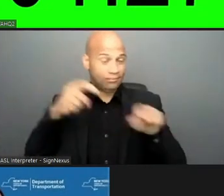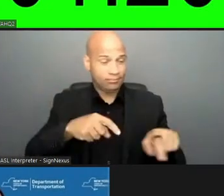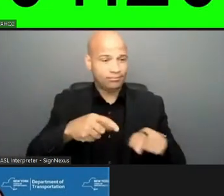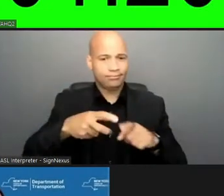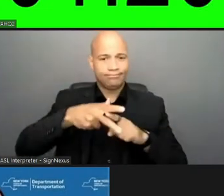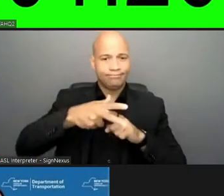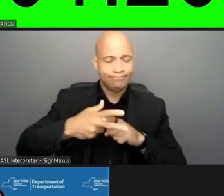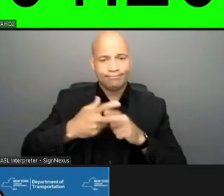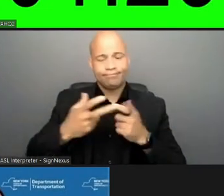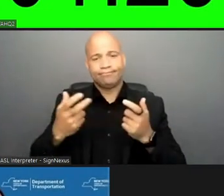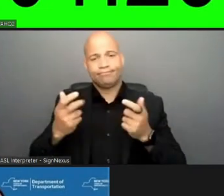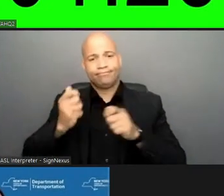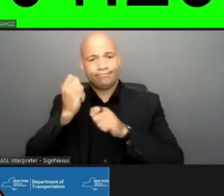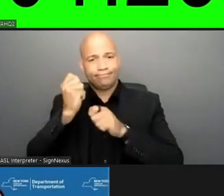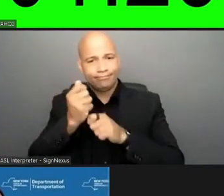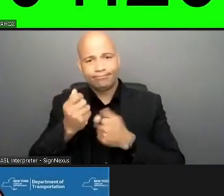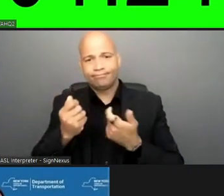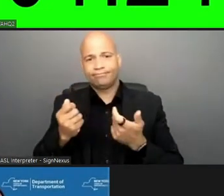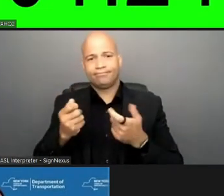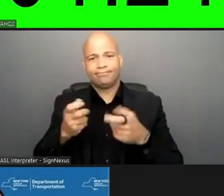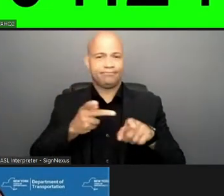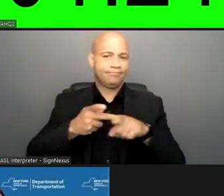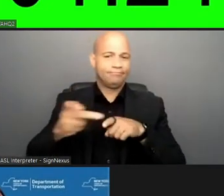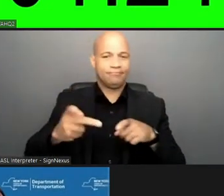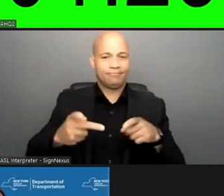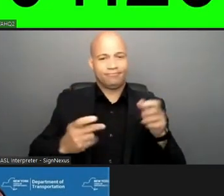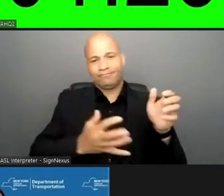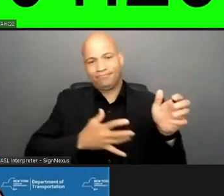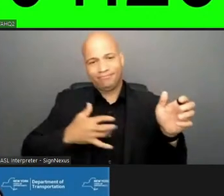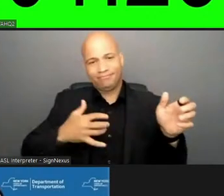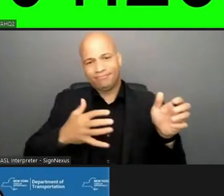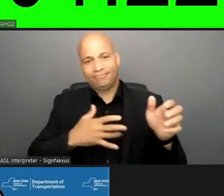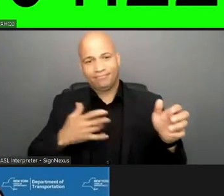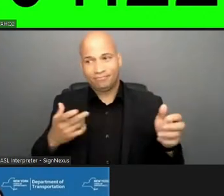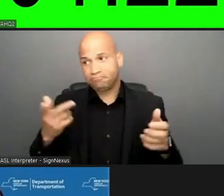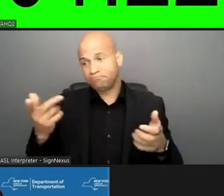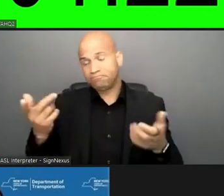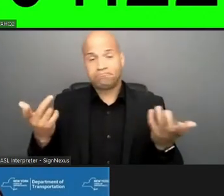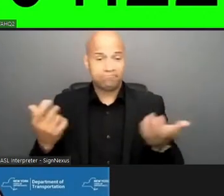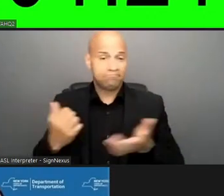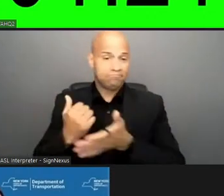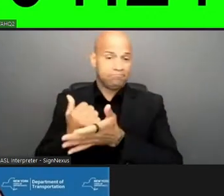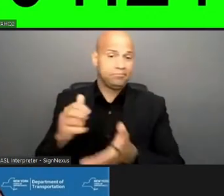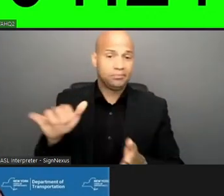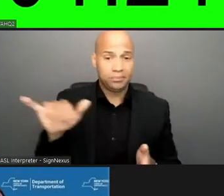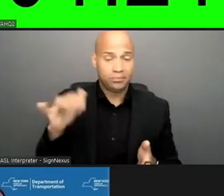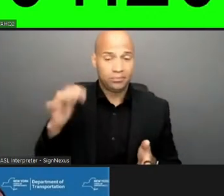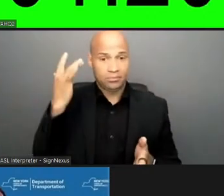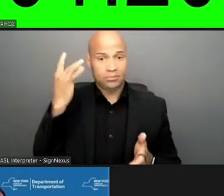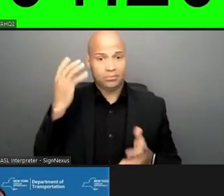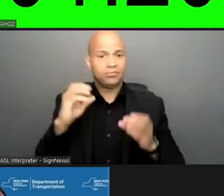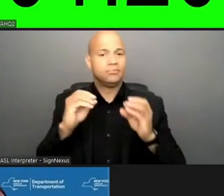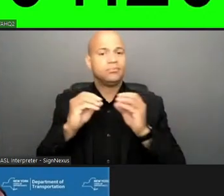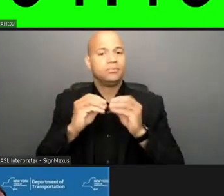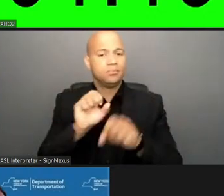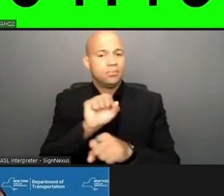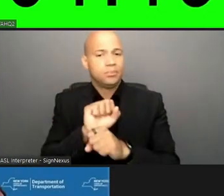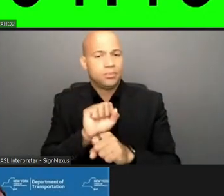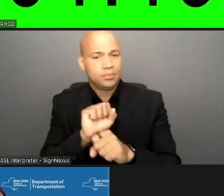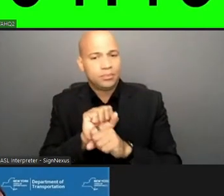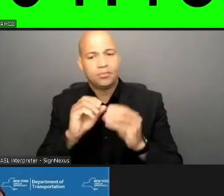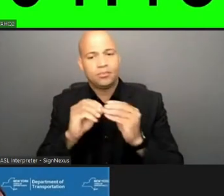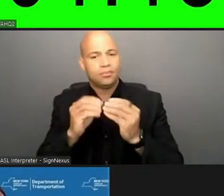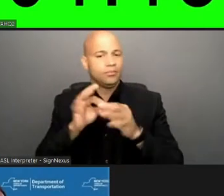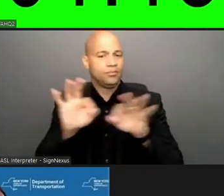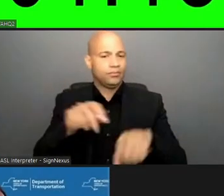a professional harpist um they probably come out ahead too under this program um because they'll be able to book more work and have more free